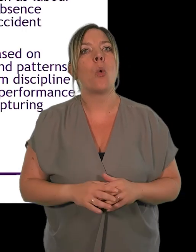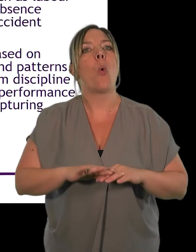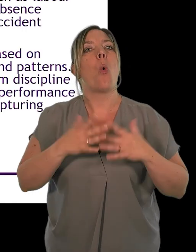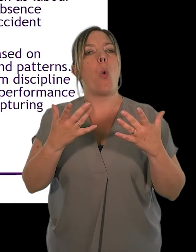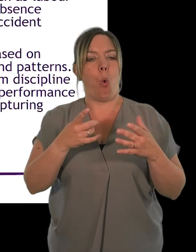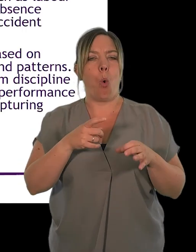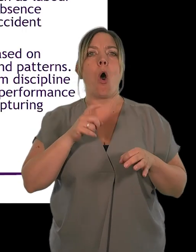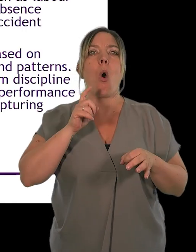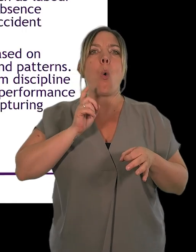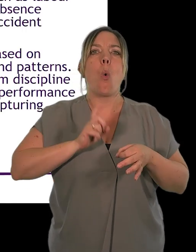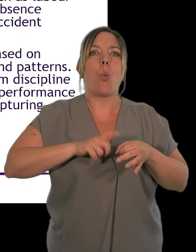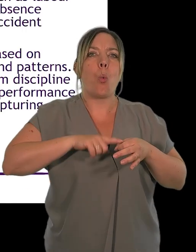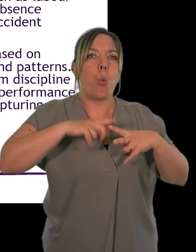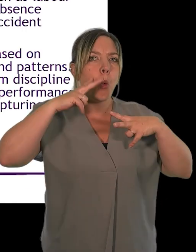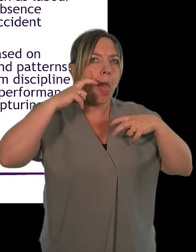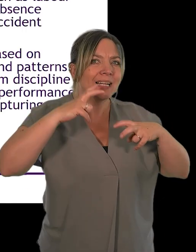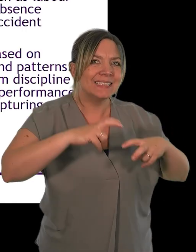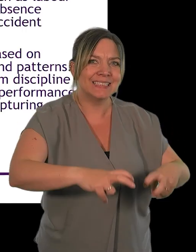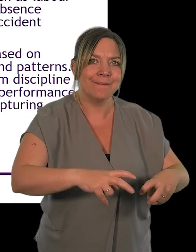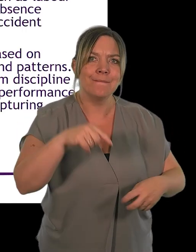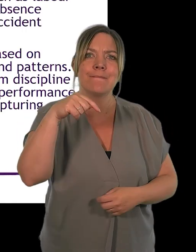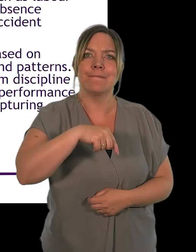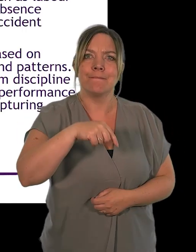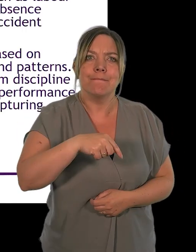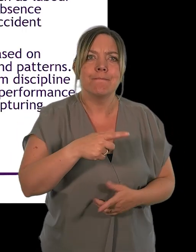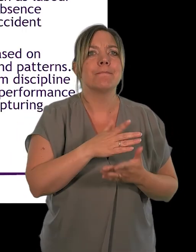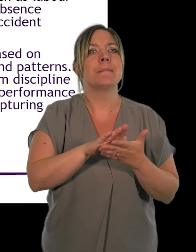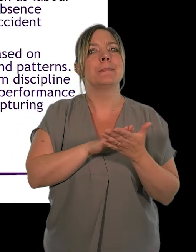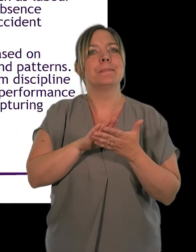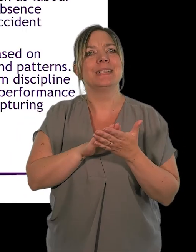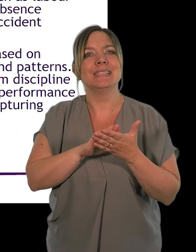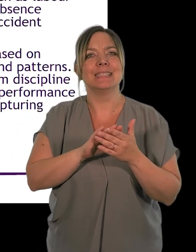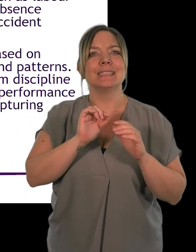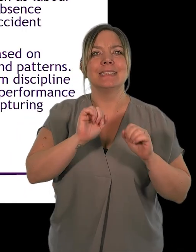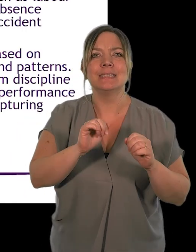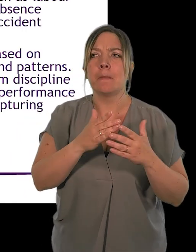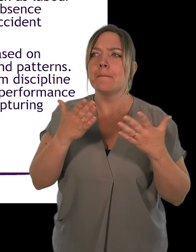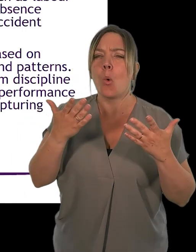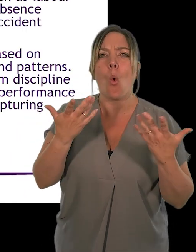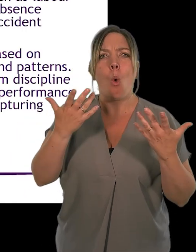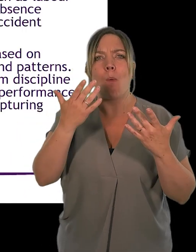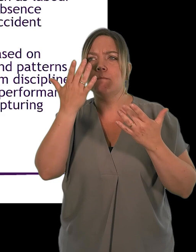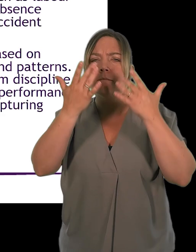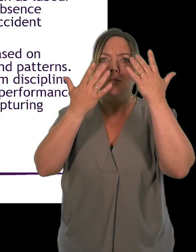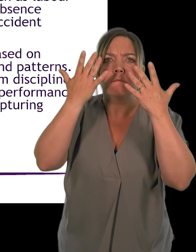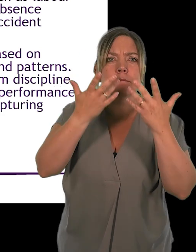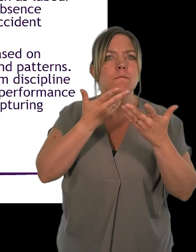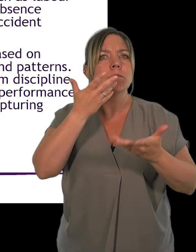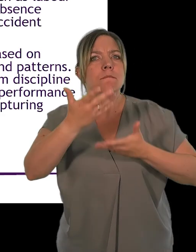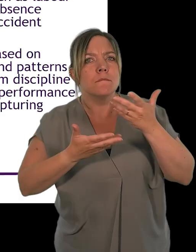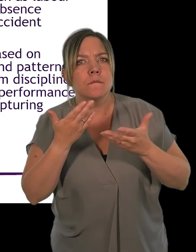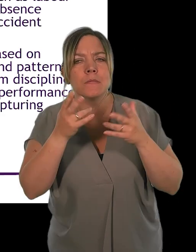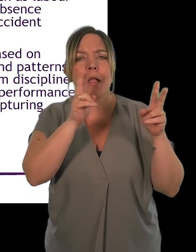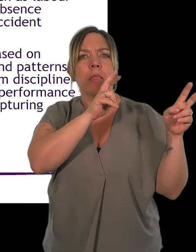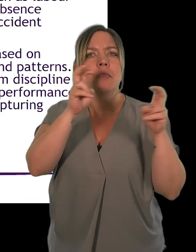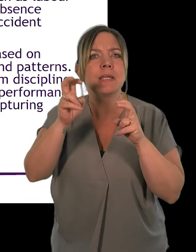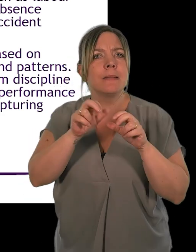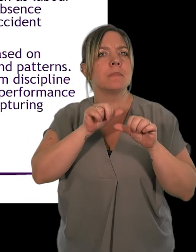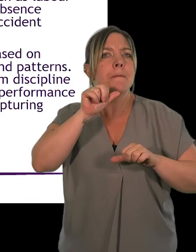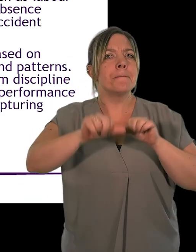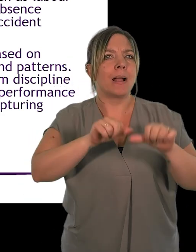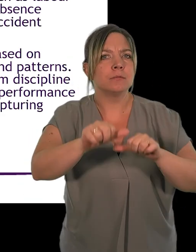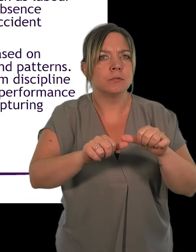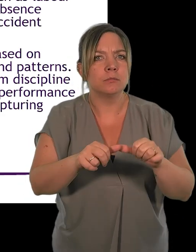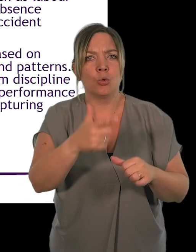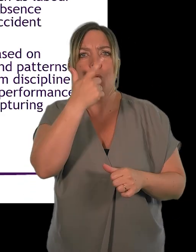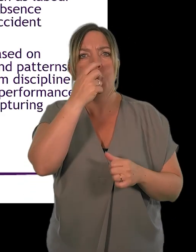The other form is qualitative, which is based on narrative meanings, themes and patterns,